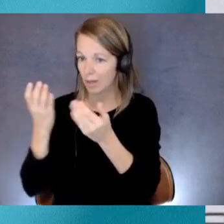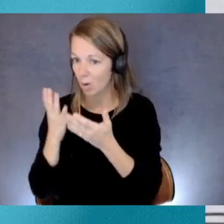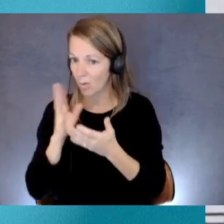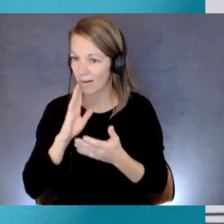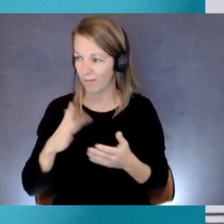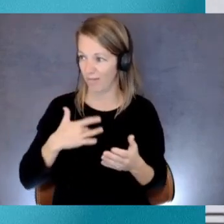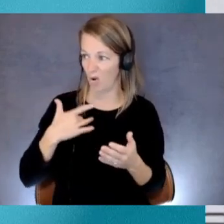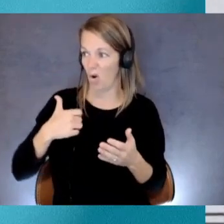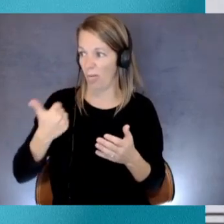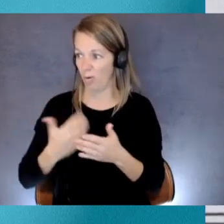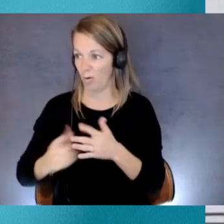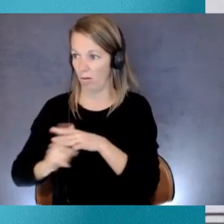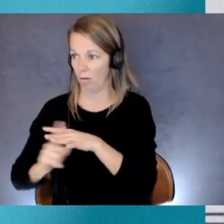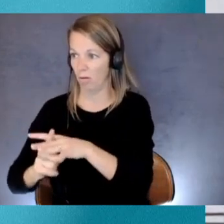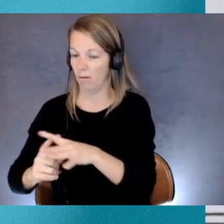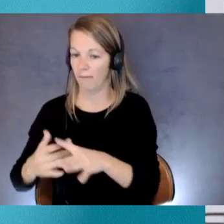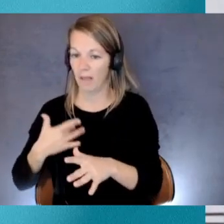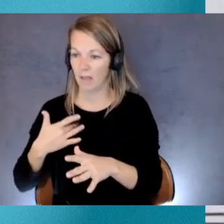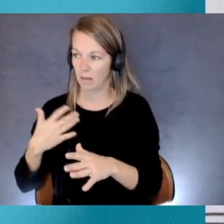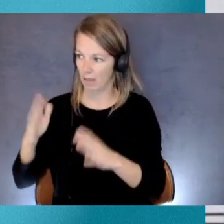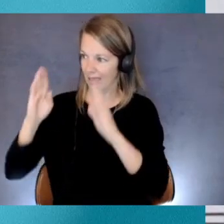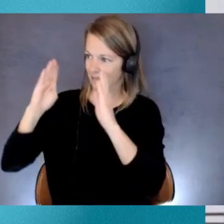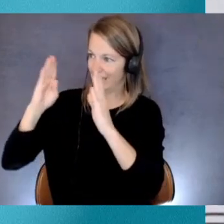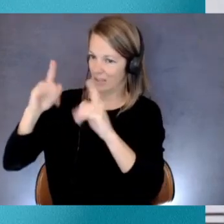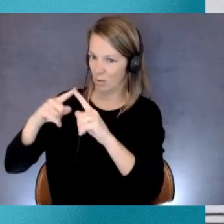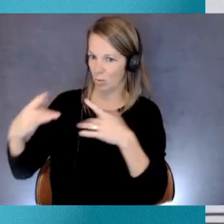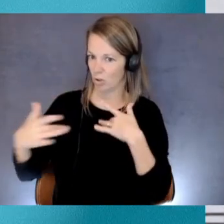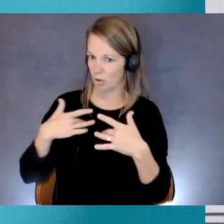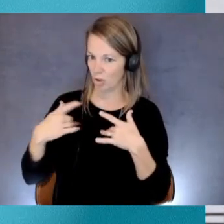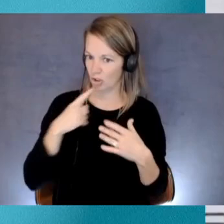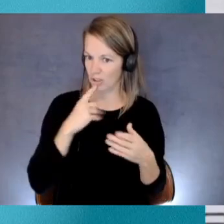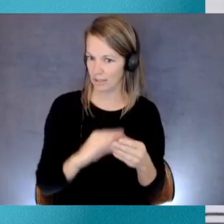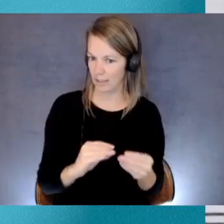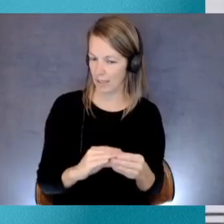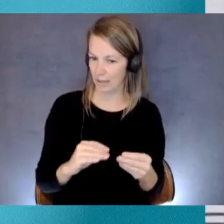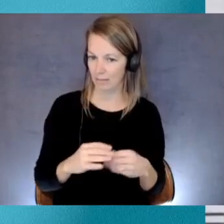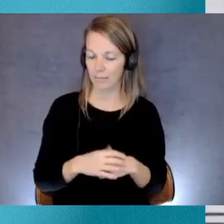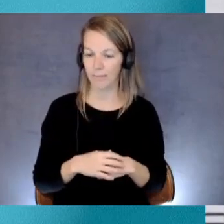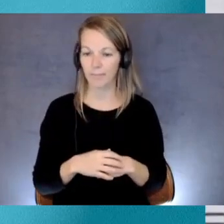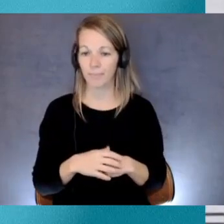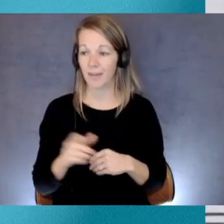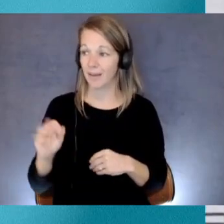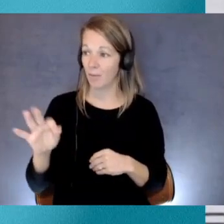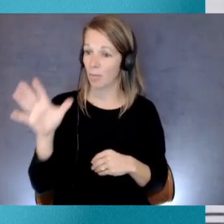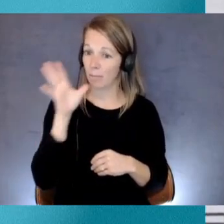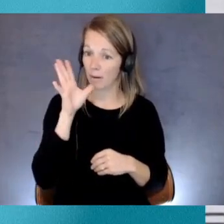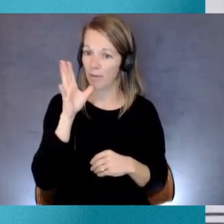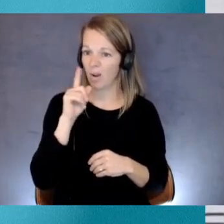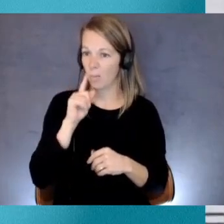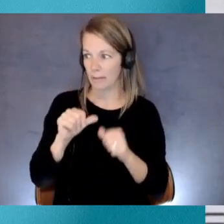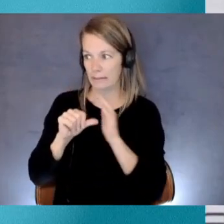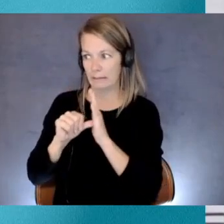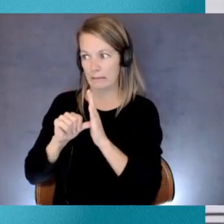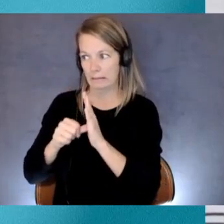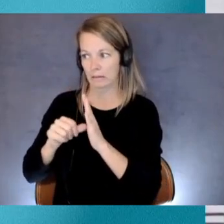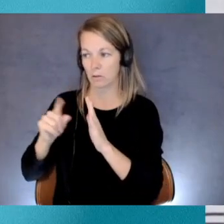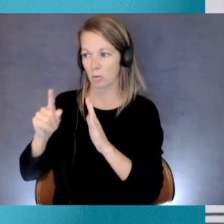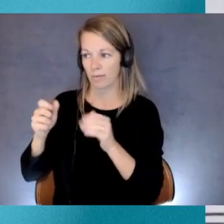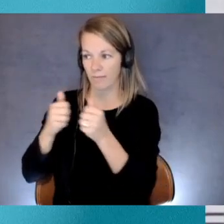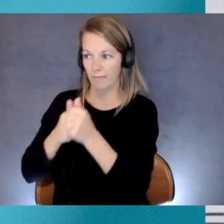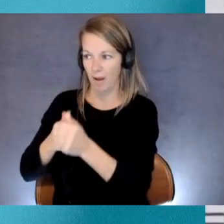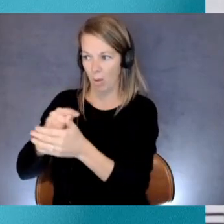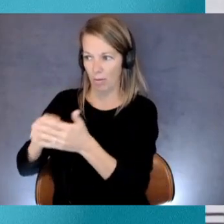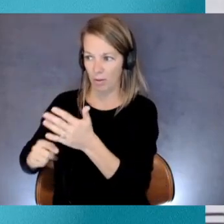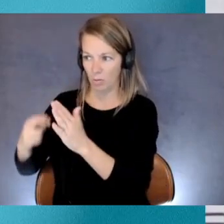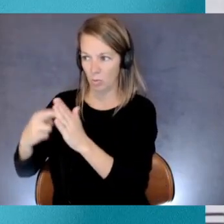So actually attending to some of those concerns that came up. Great. If you were my mother, I would insist you follow these recommendations.